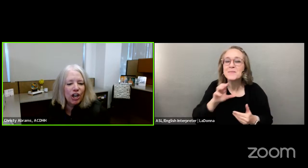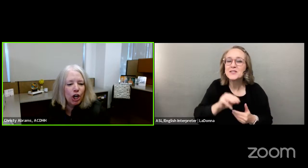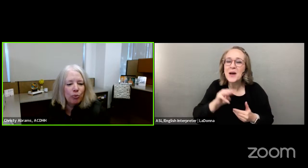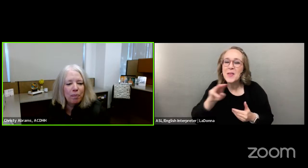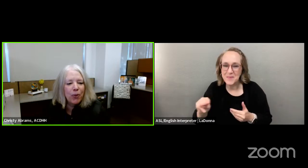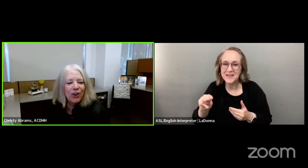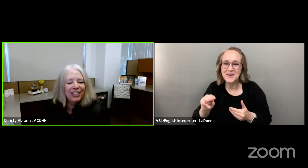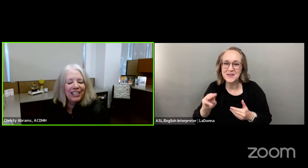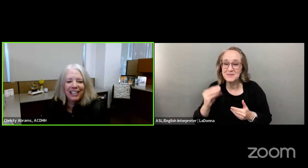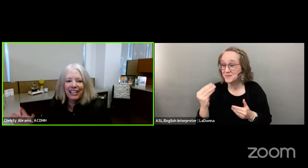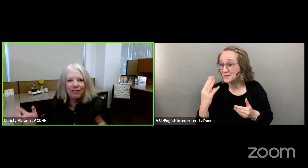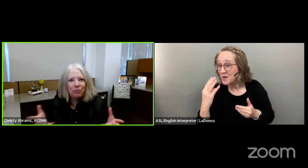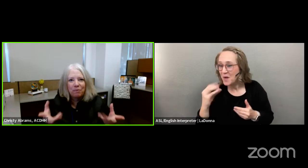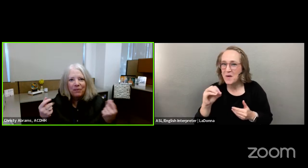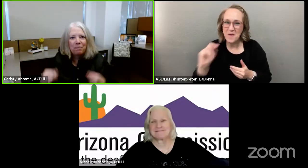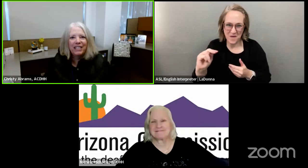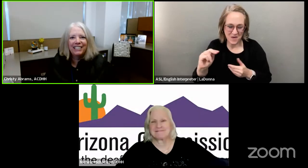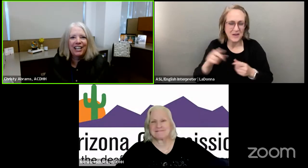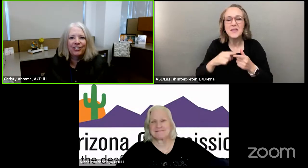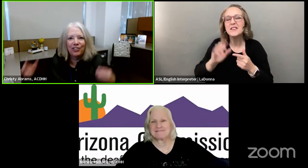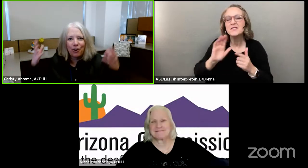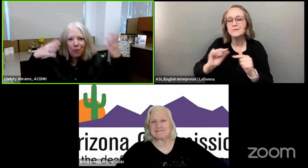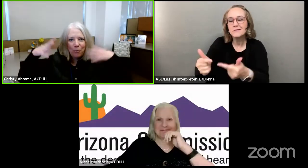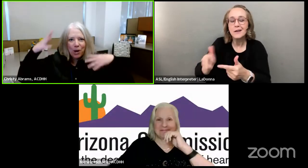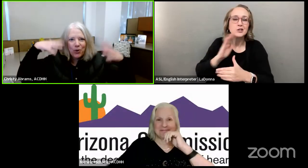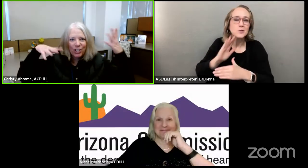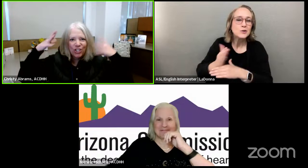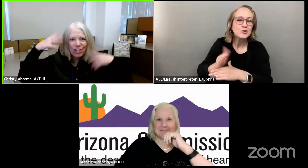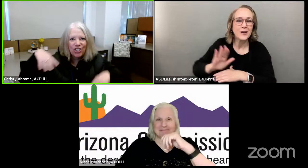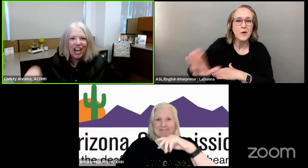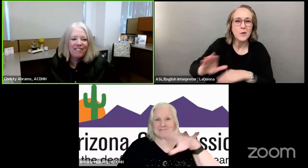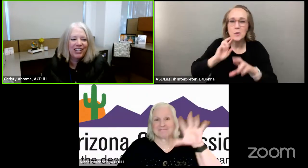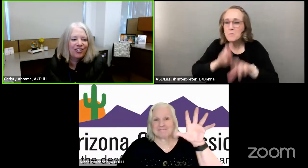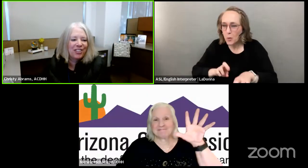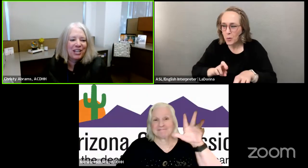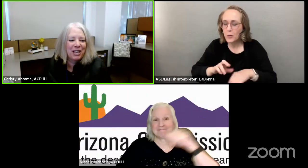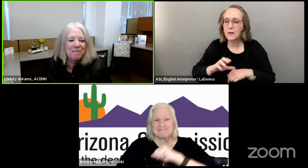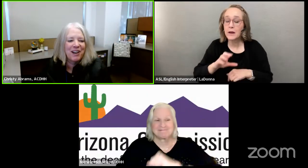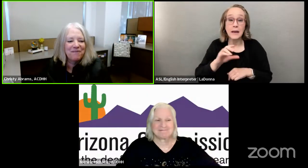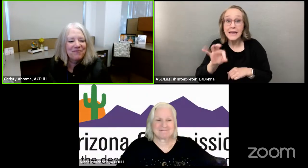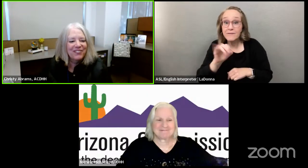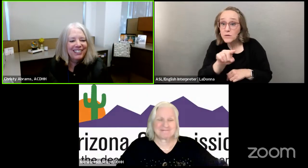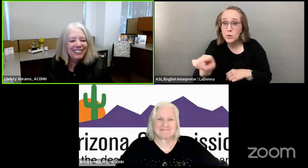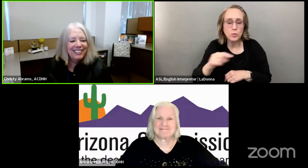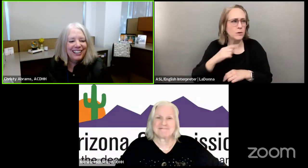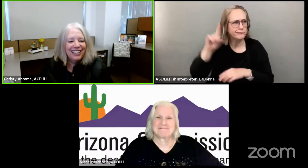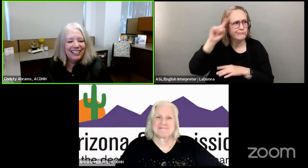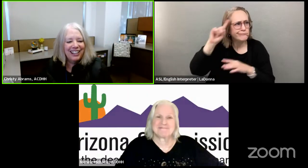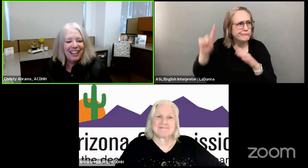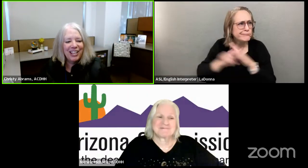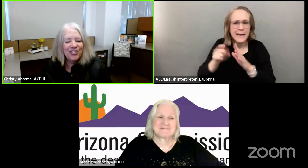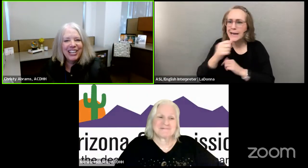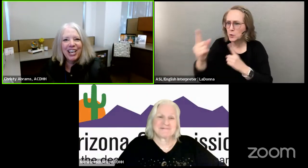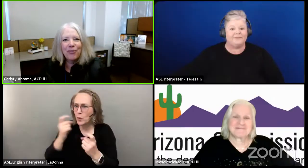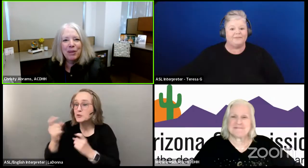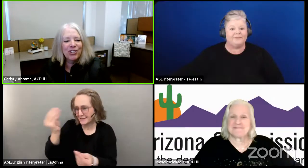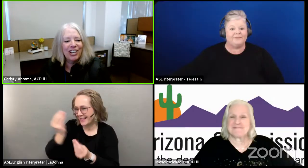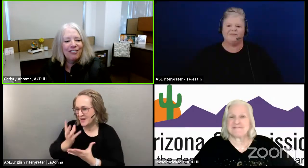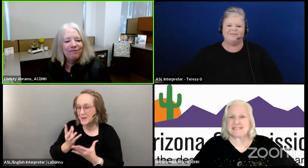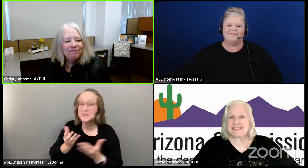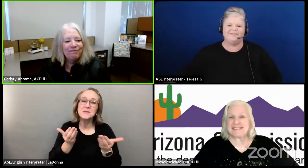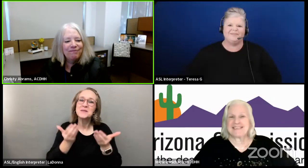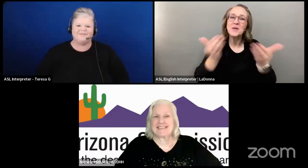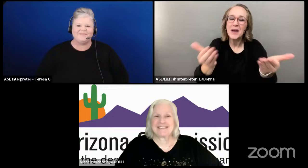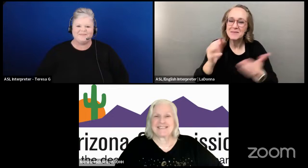and share her report, and then please let us know what questions you're having or thinking about. I'll let you take it